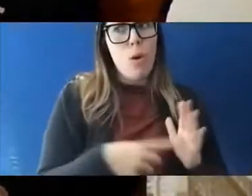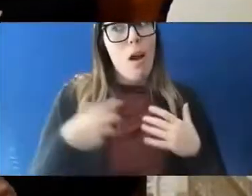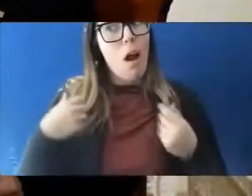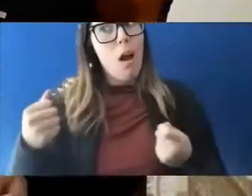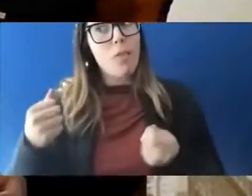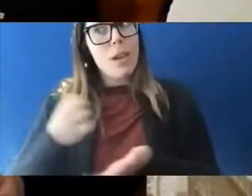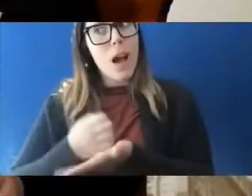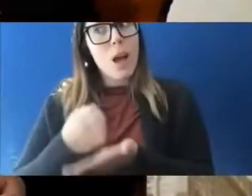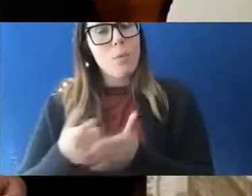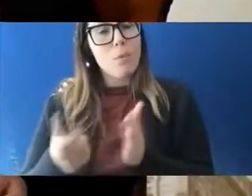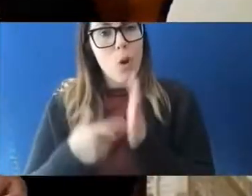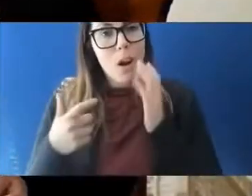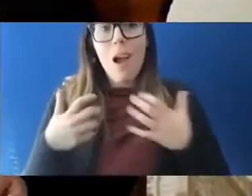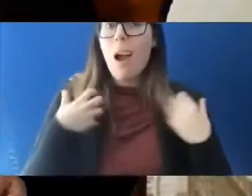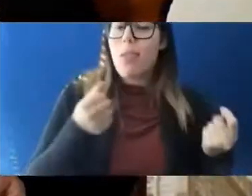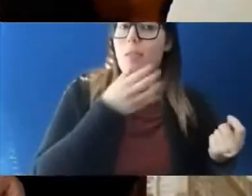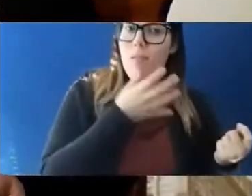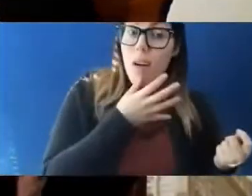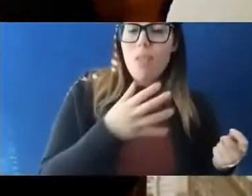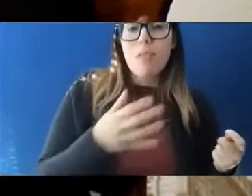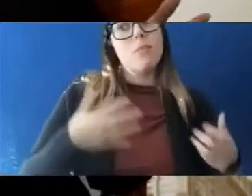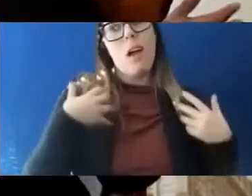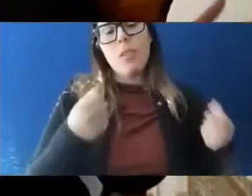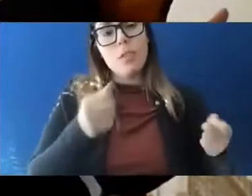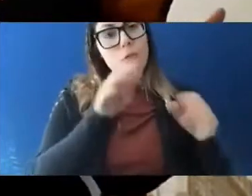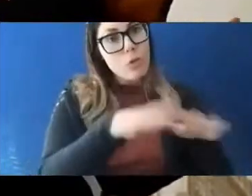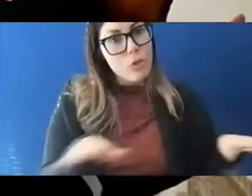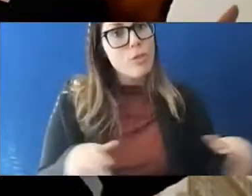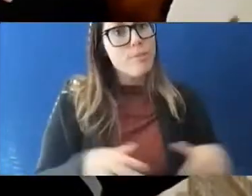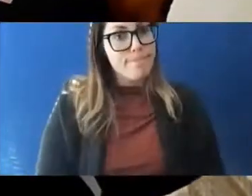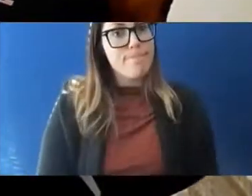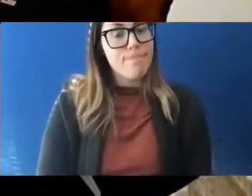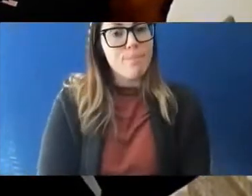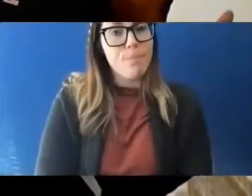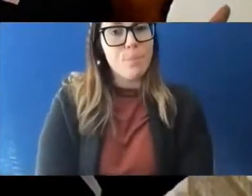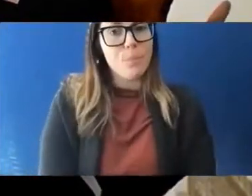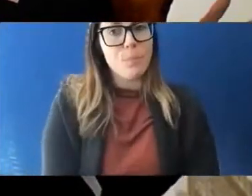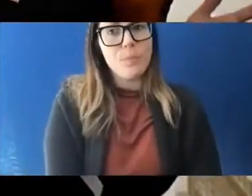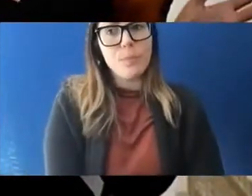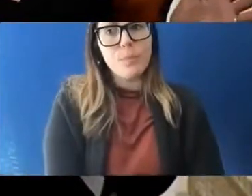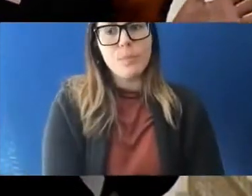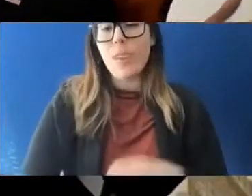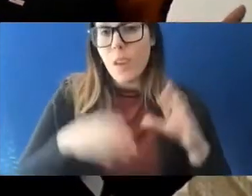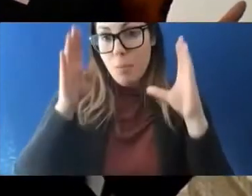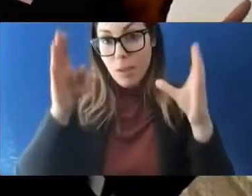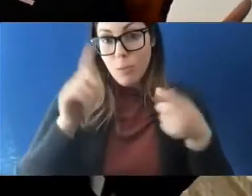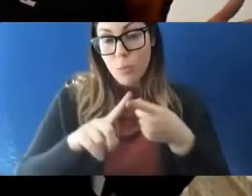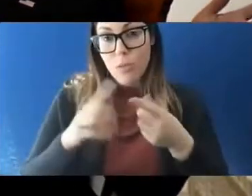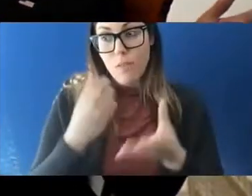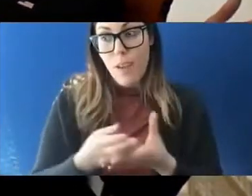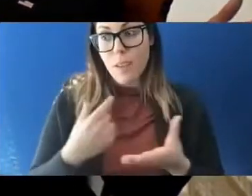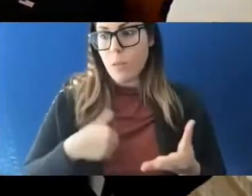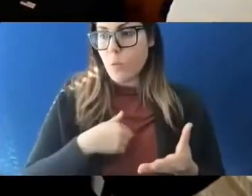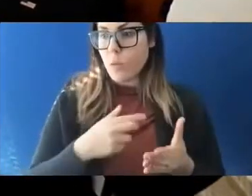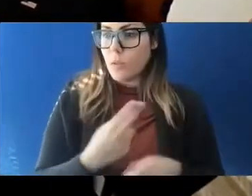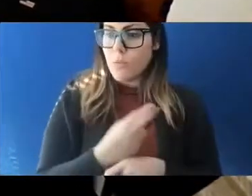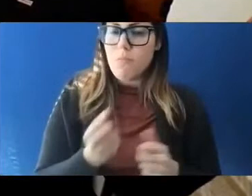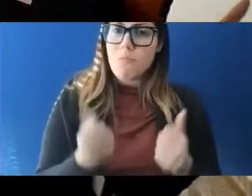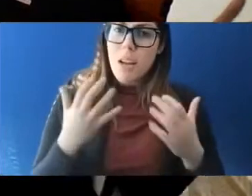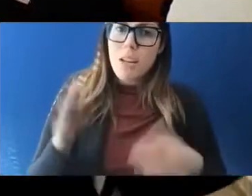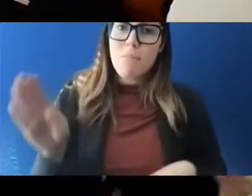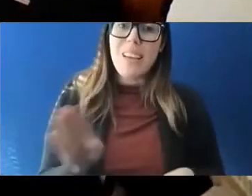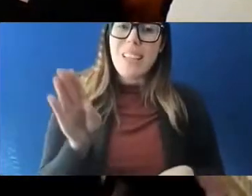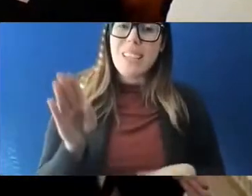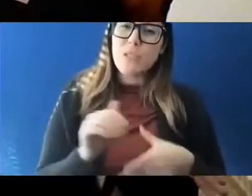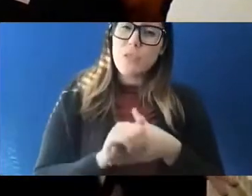healthy mothers and healthy children. And so paying attention to the fact that we spend billions of dollars a year as a